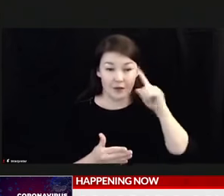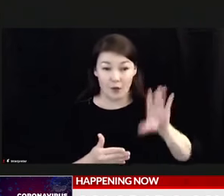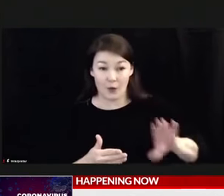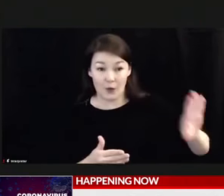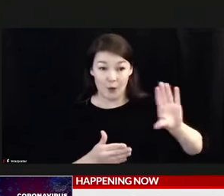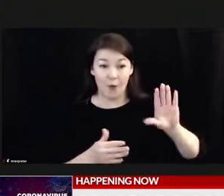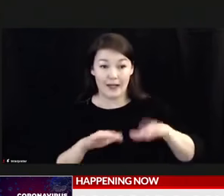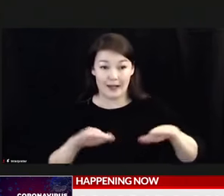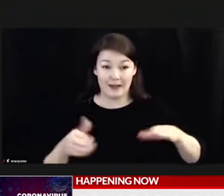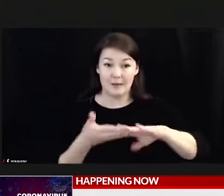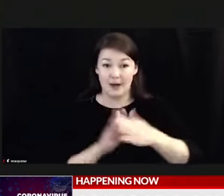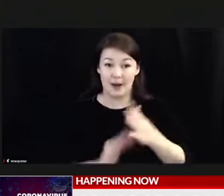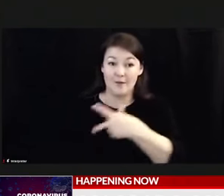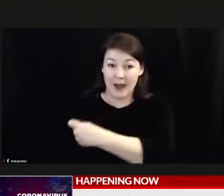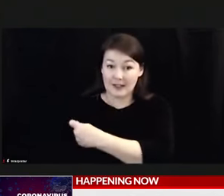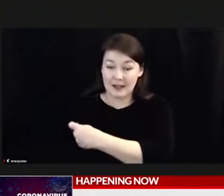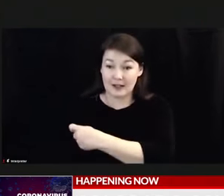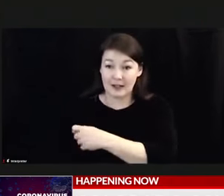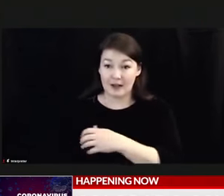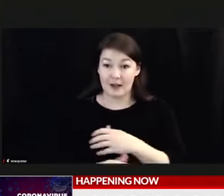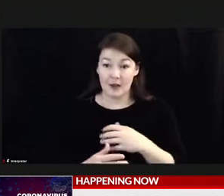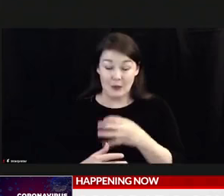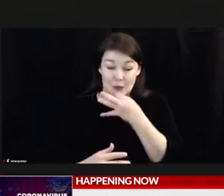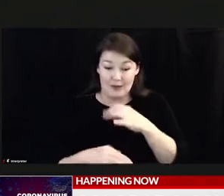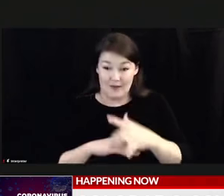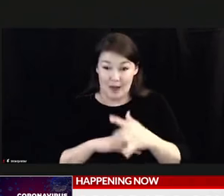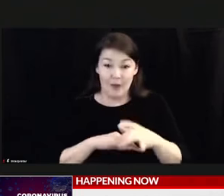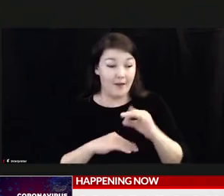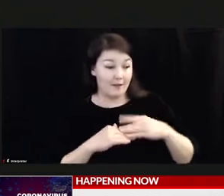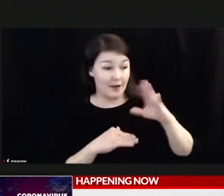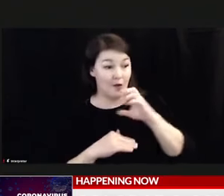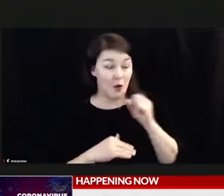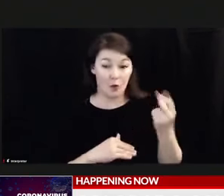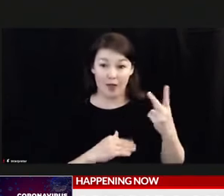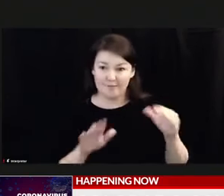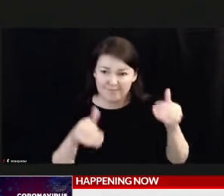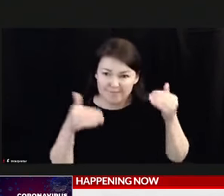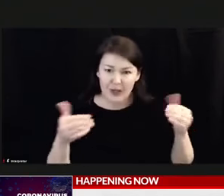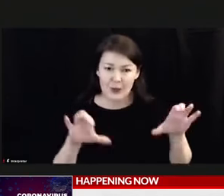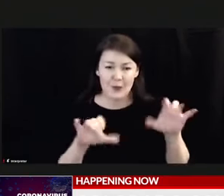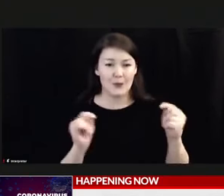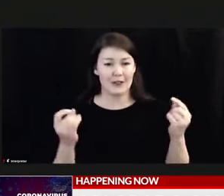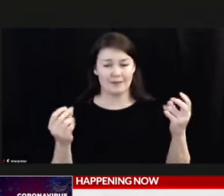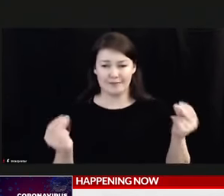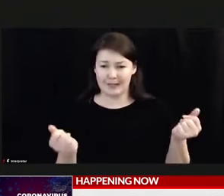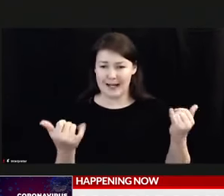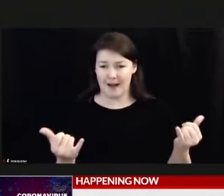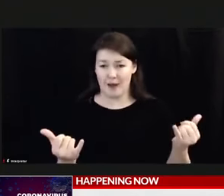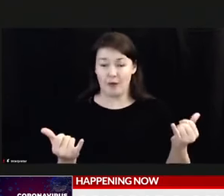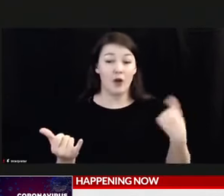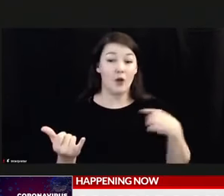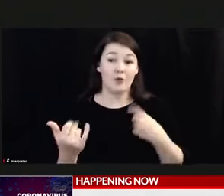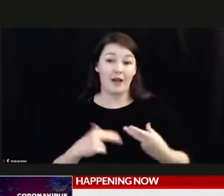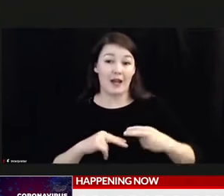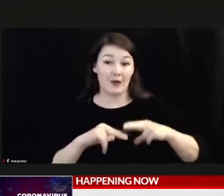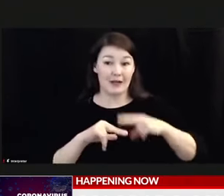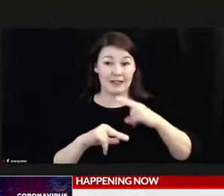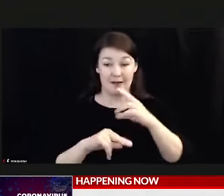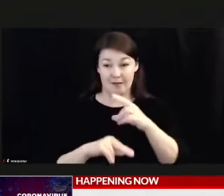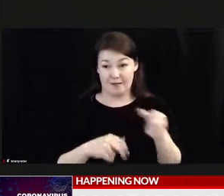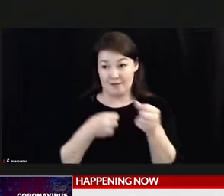becomes available. And if you're a parent of somebody 12 and up, please get them vaccinated right now. We increased in hospitalizations by 18